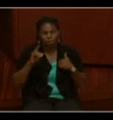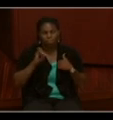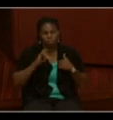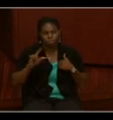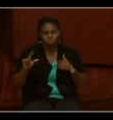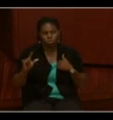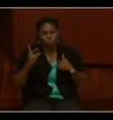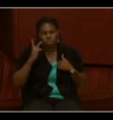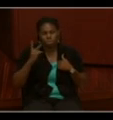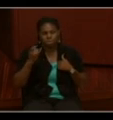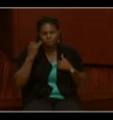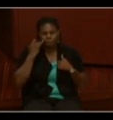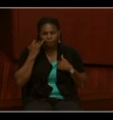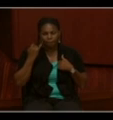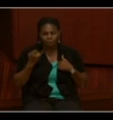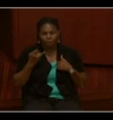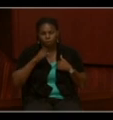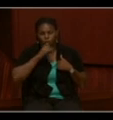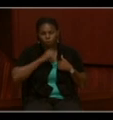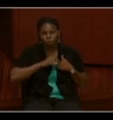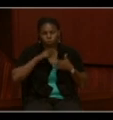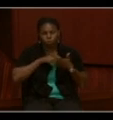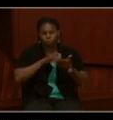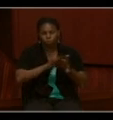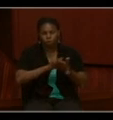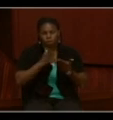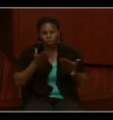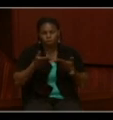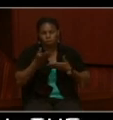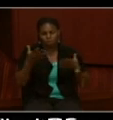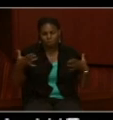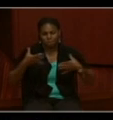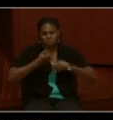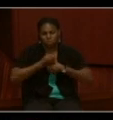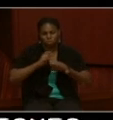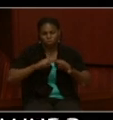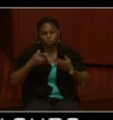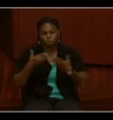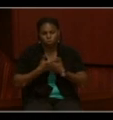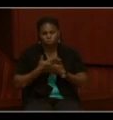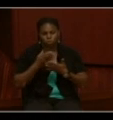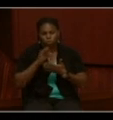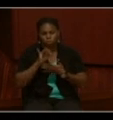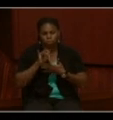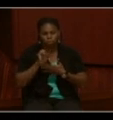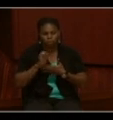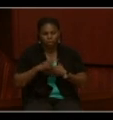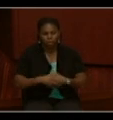see whether that individual's older records were placed into a newer kind of file.